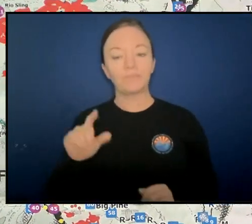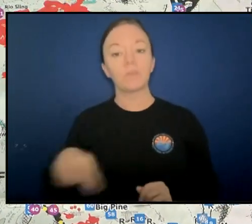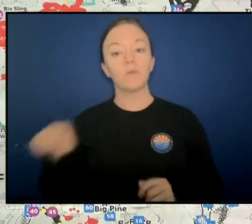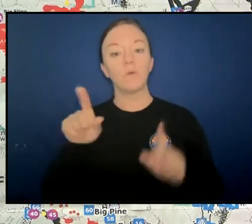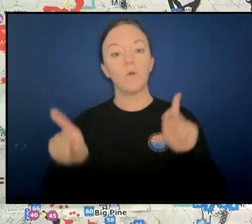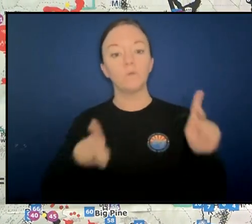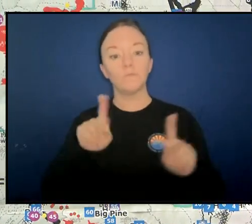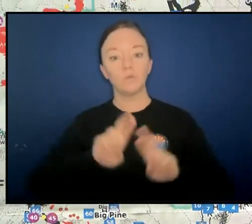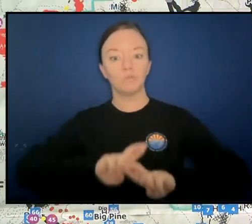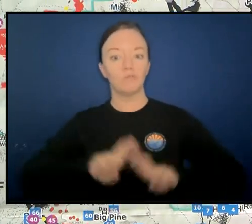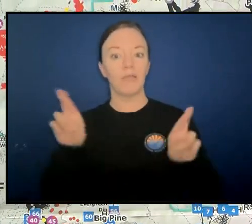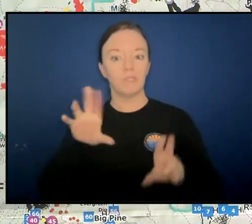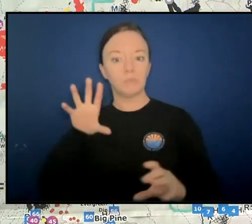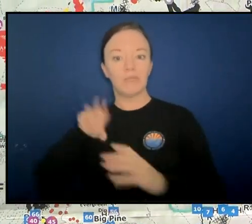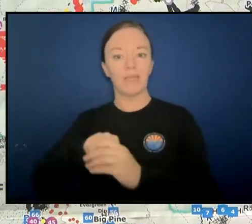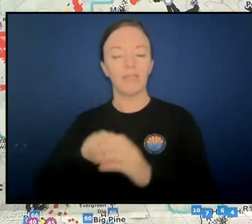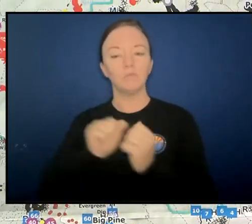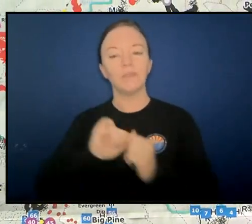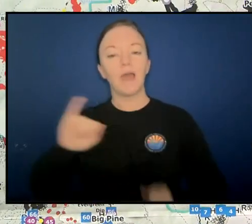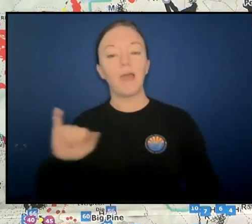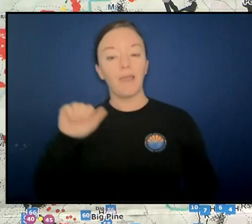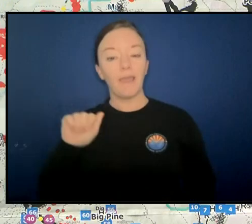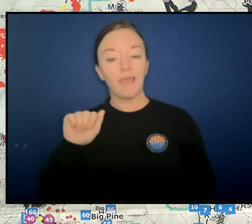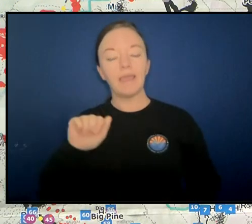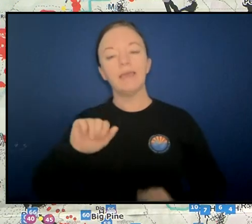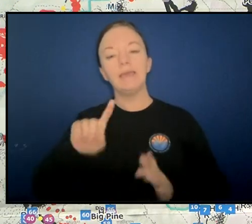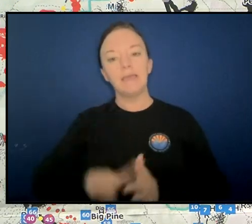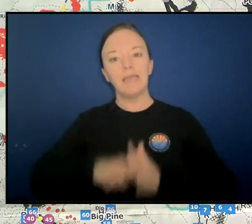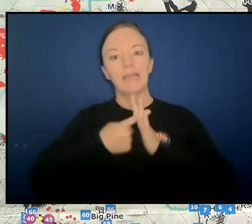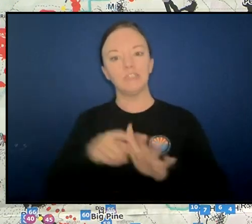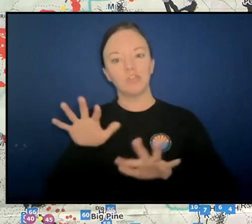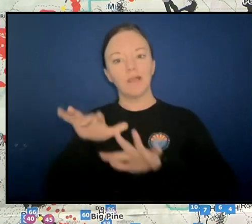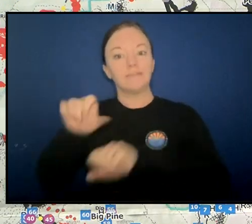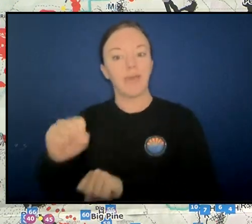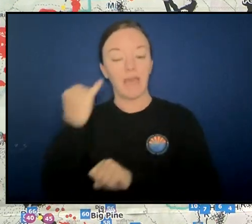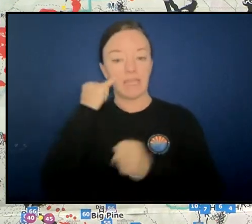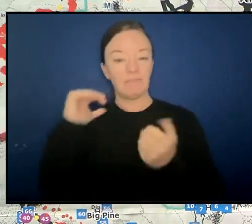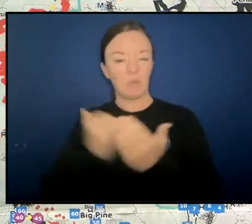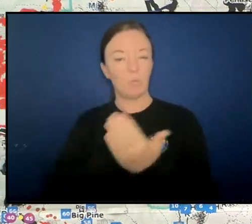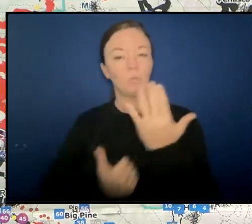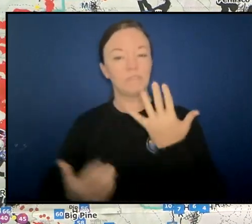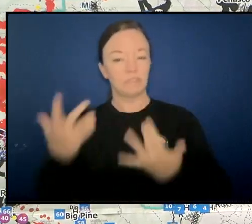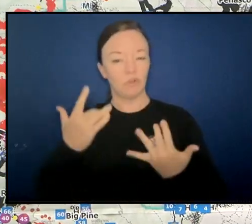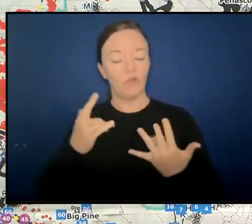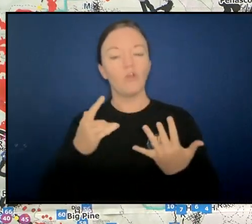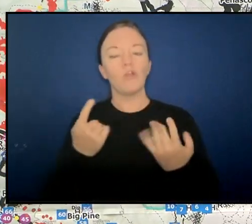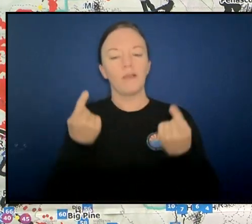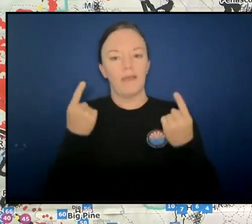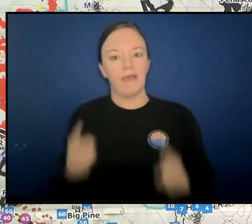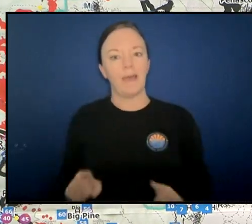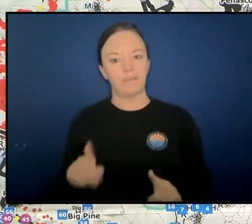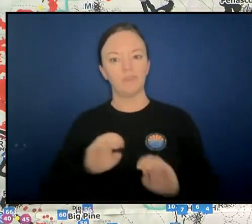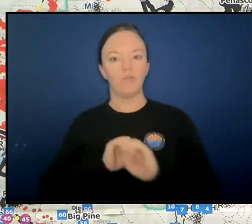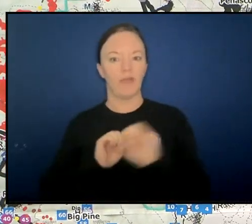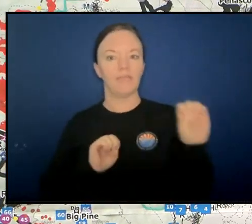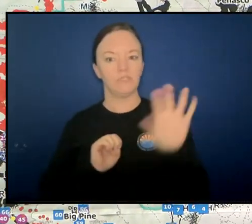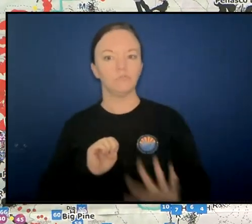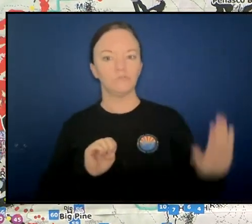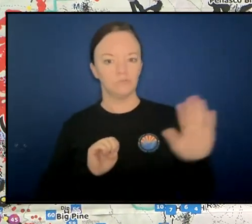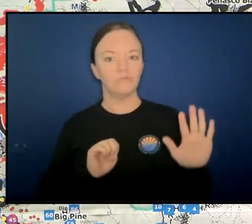to engage in IA for any new starts that might occur essentially on the eastern half of the fire and up in our